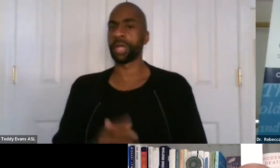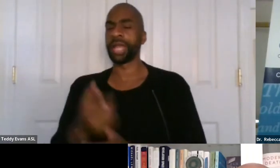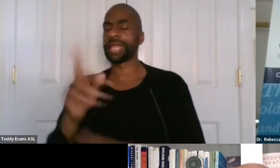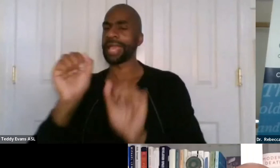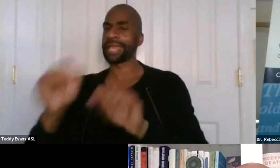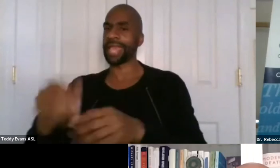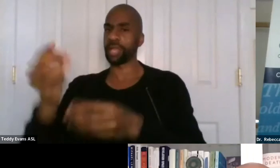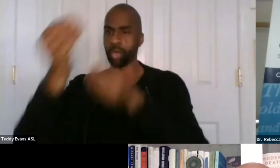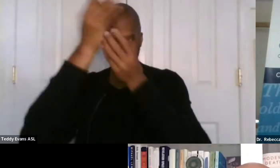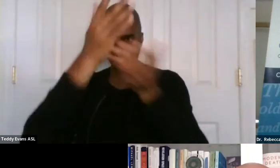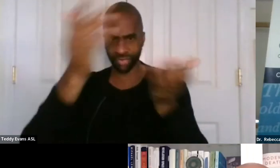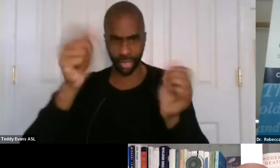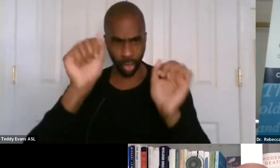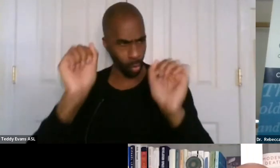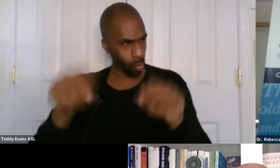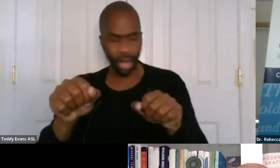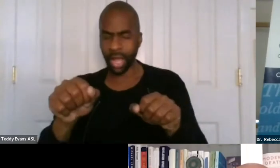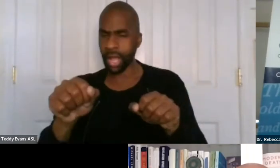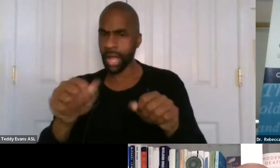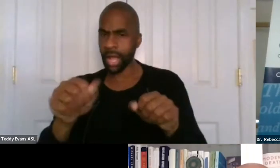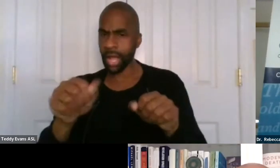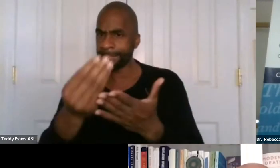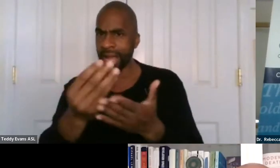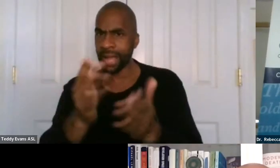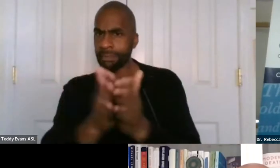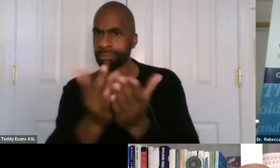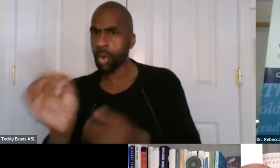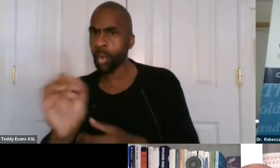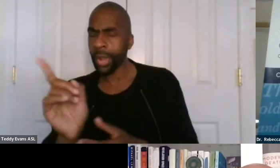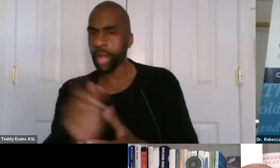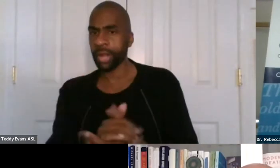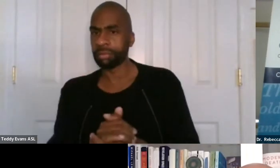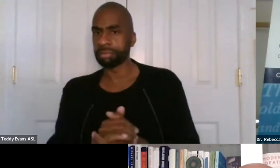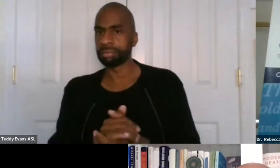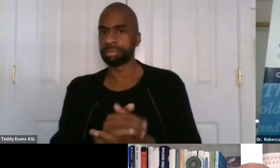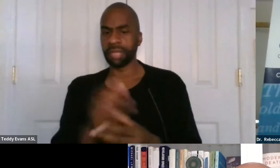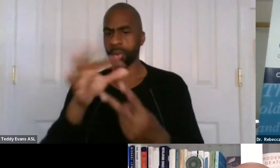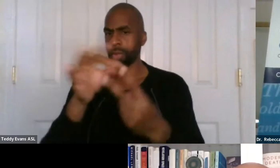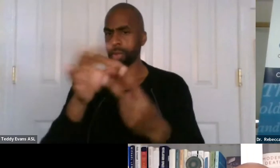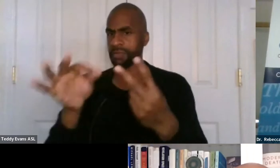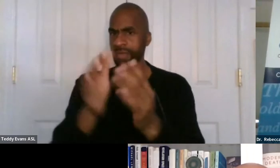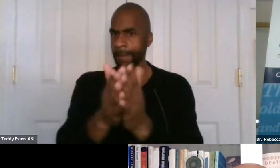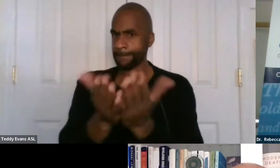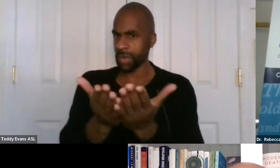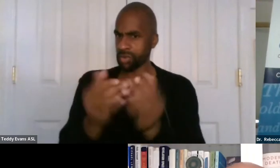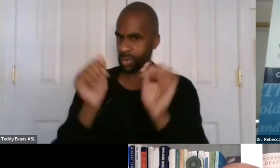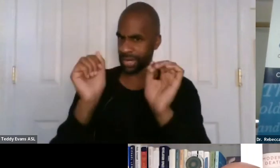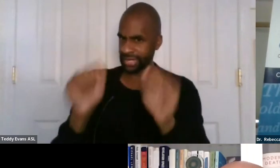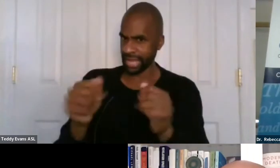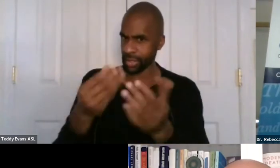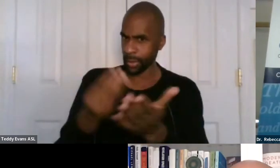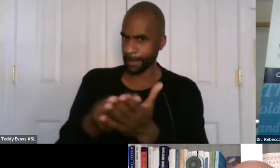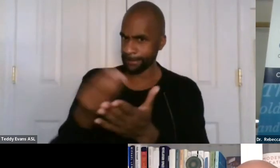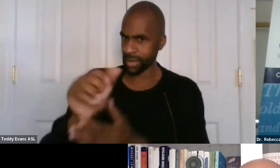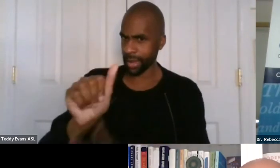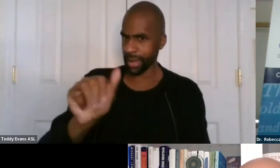can they get either the Song of Our Scars or Modern Death? Are those available on Amazon? They're available